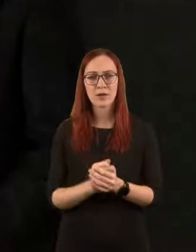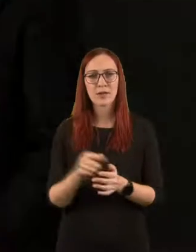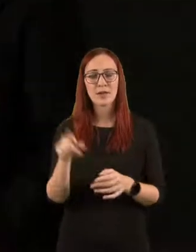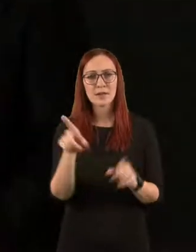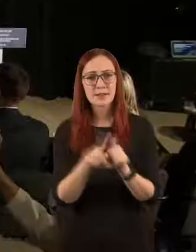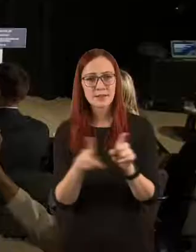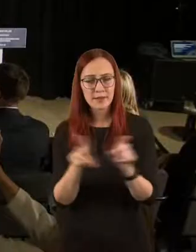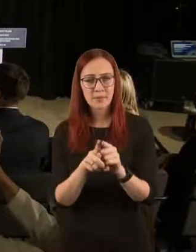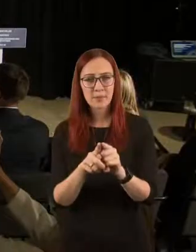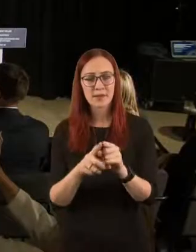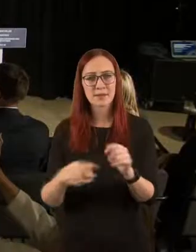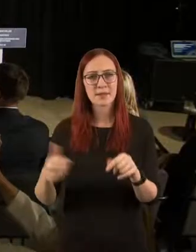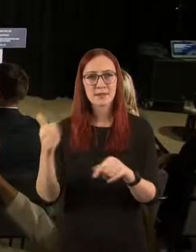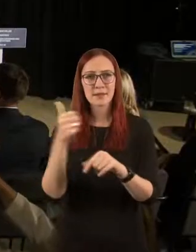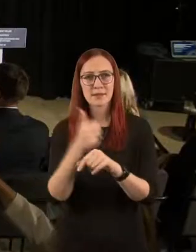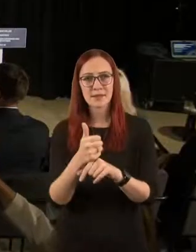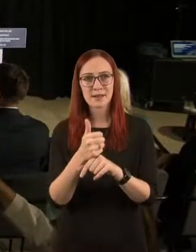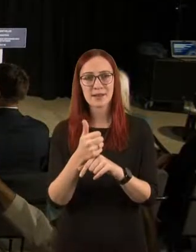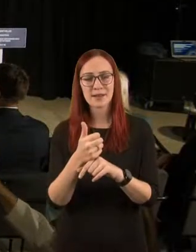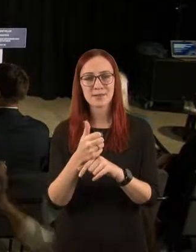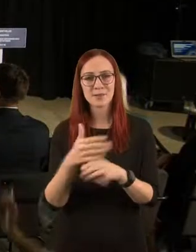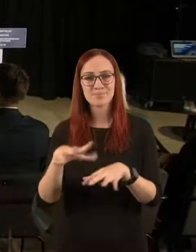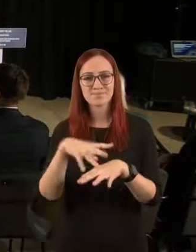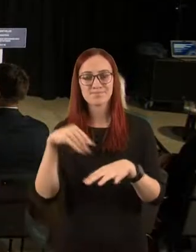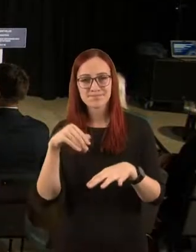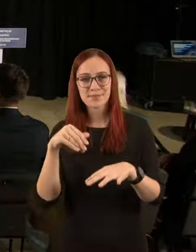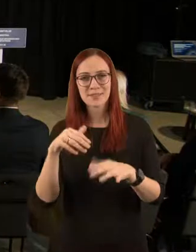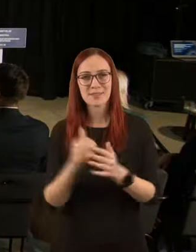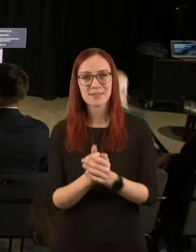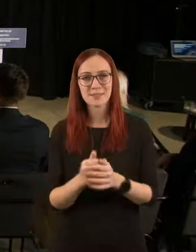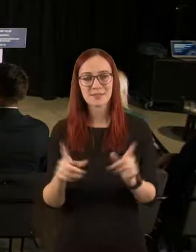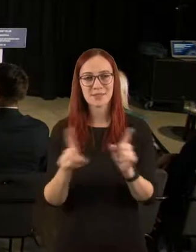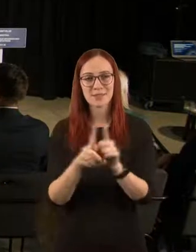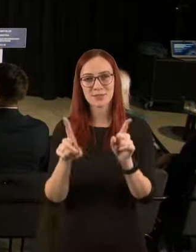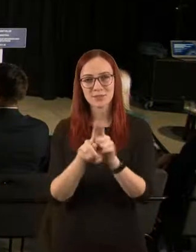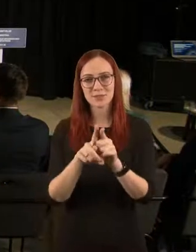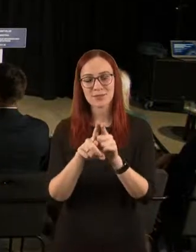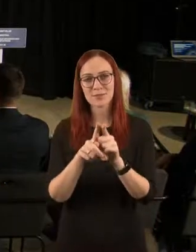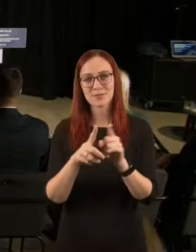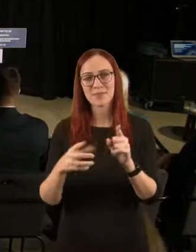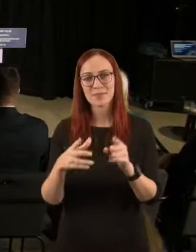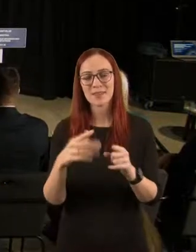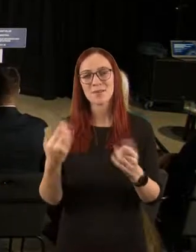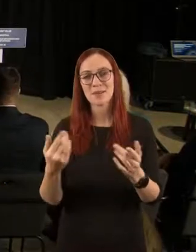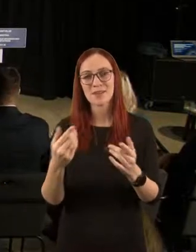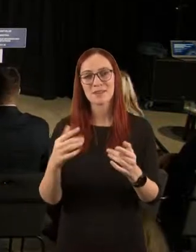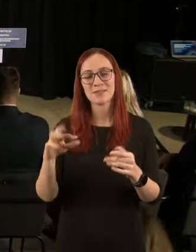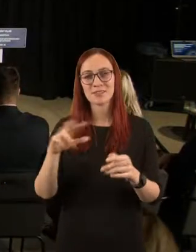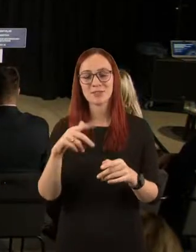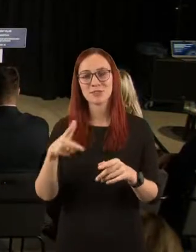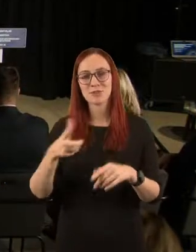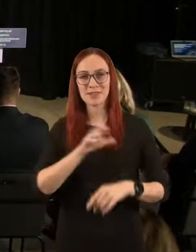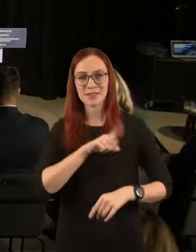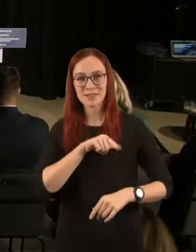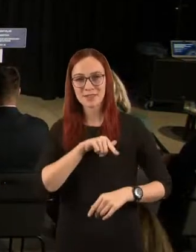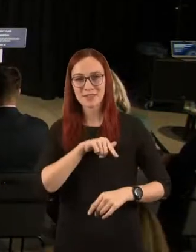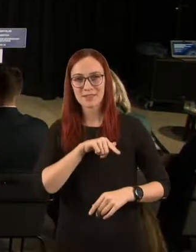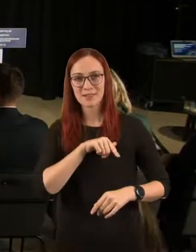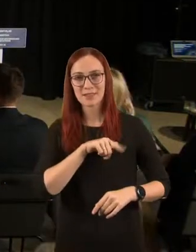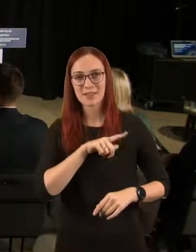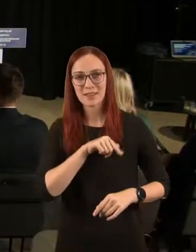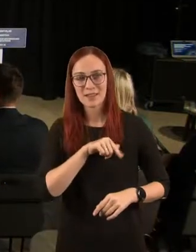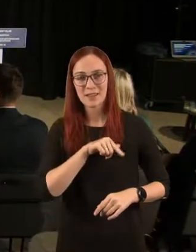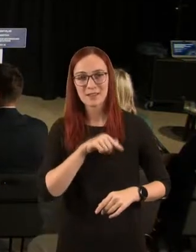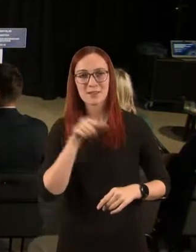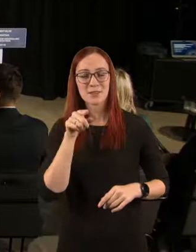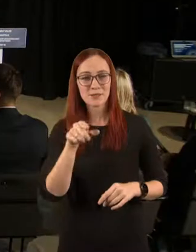Ministry of Transport and Communications for their valuable engagement and excellent collaboration throughout this